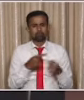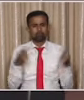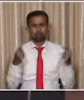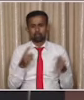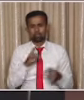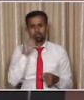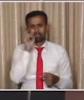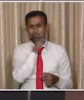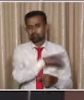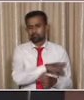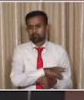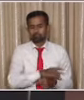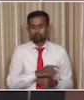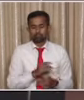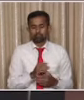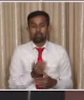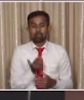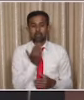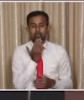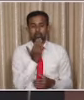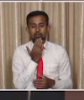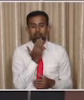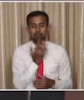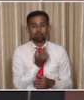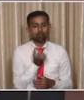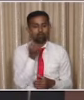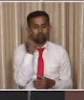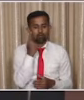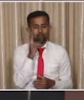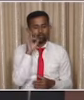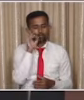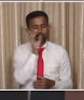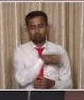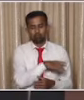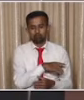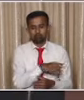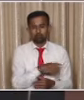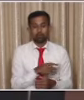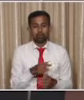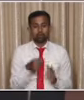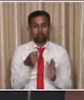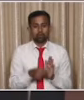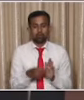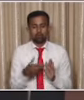the concerns of America and we signed it. This agreement lasted for 30 years.